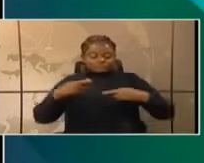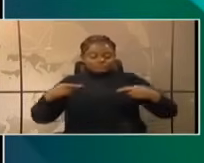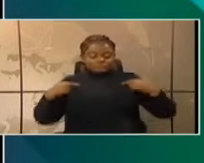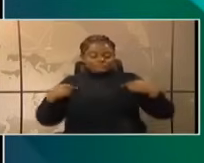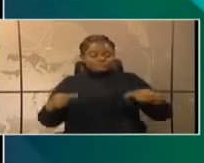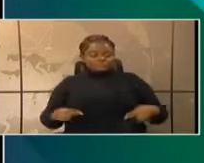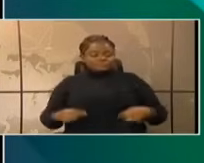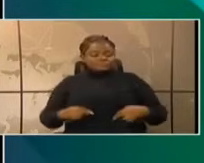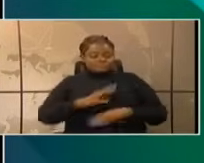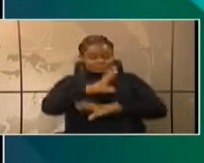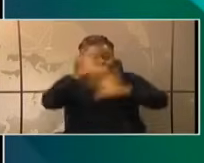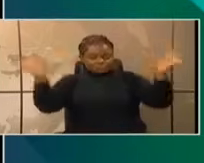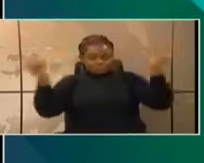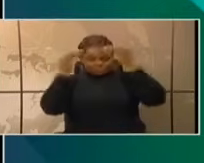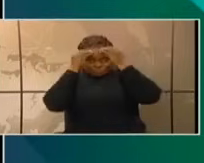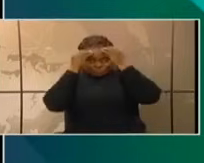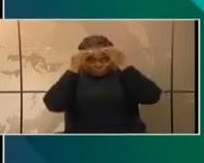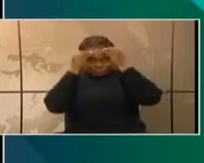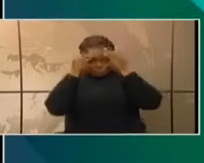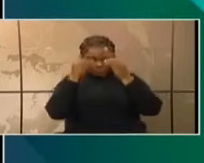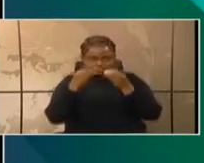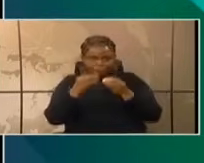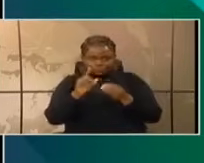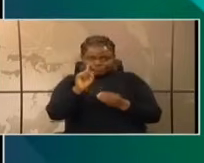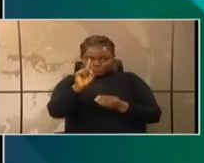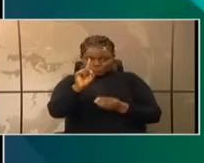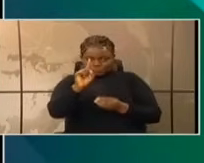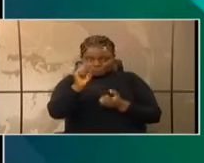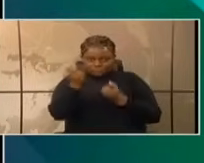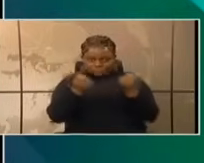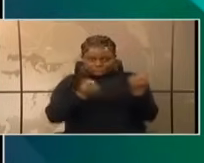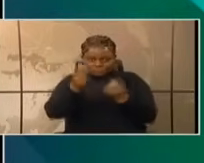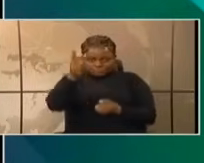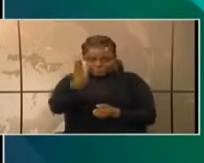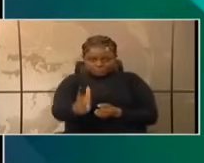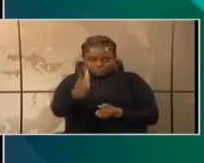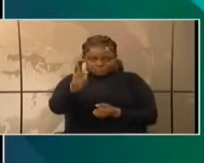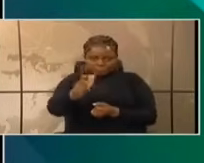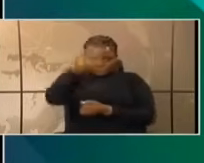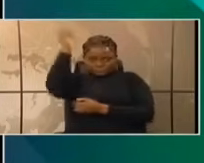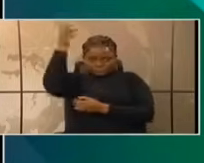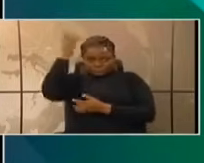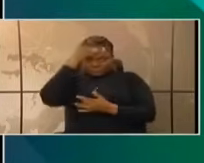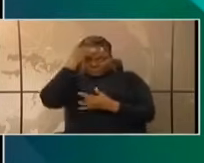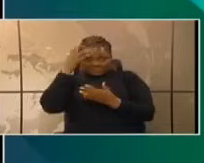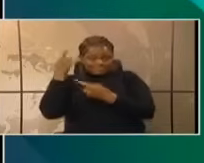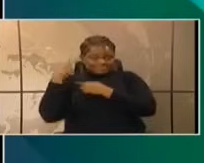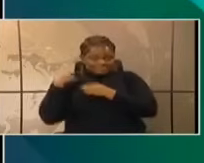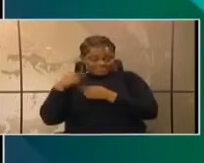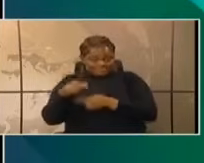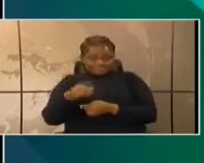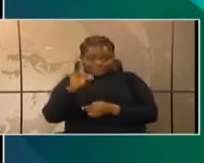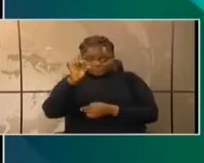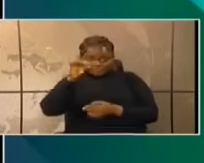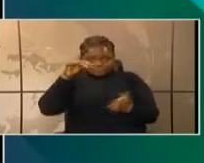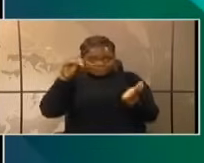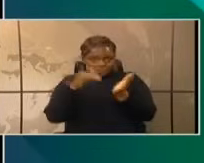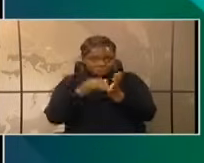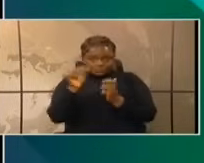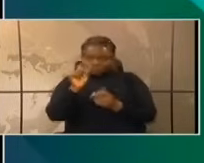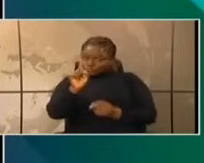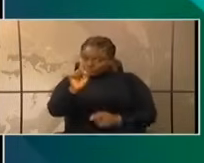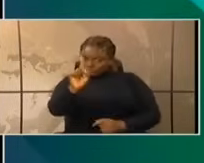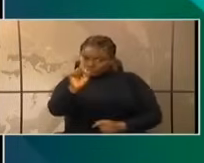Sir ambulance na ba ku ye $80,000. 80,000 times 307. And then a 64 million.